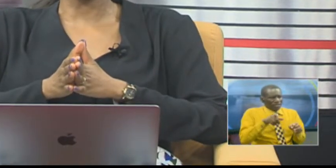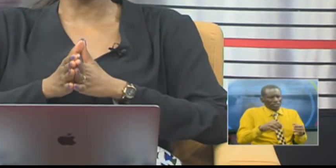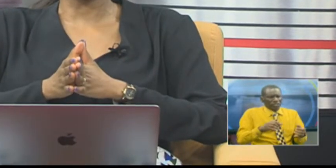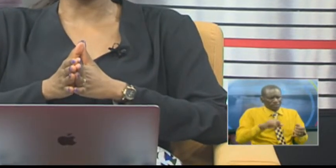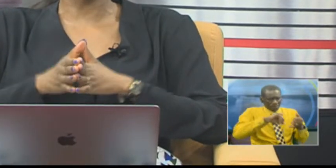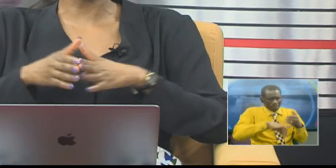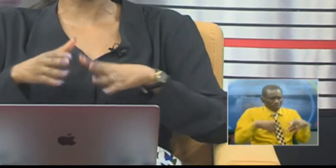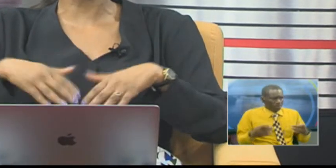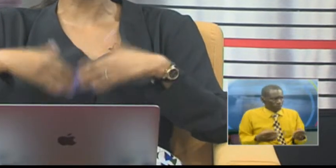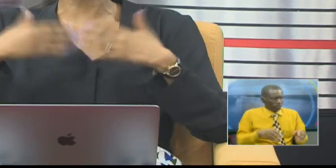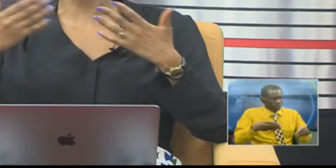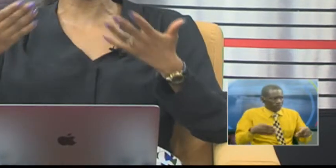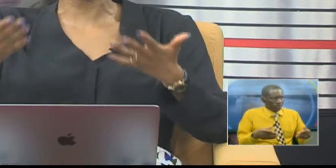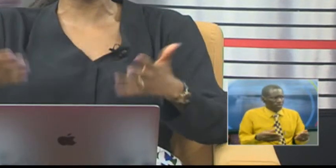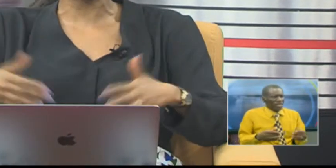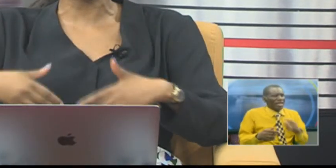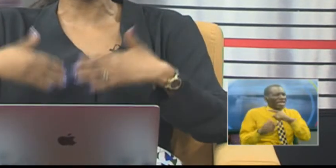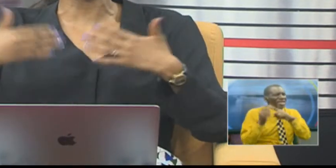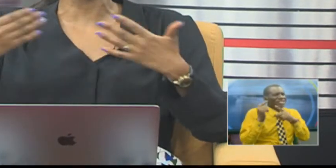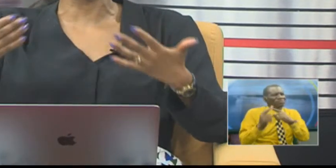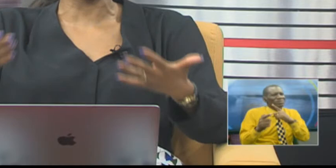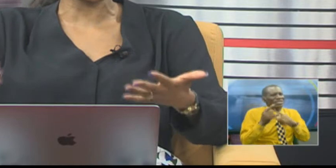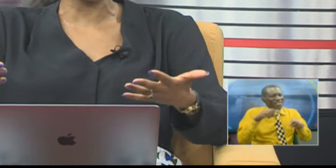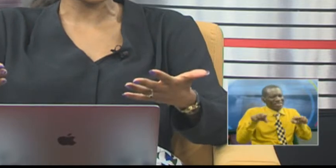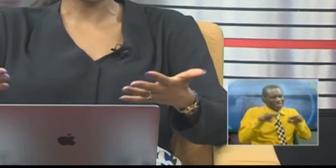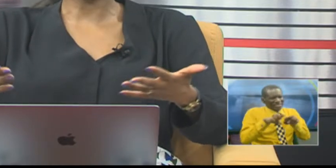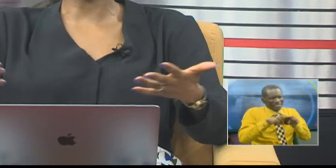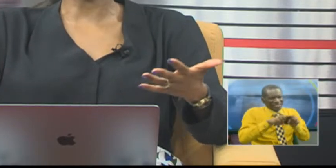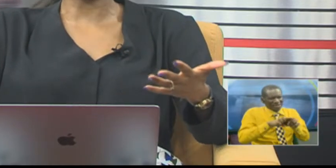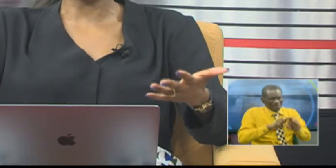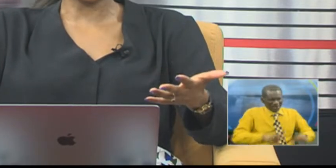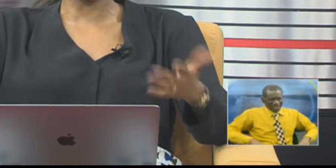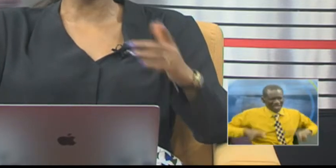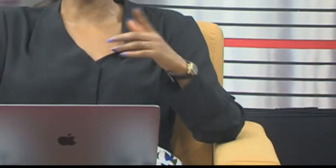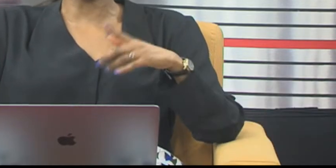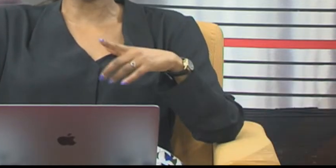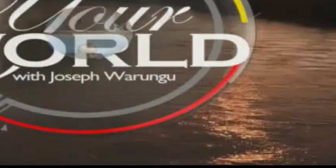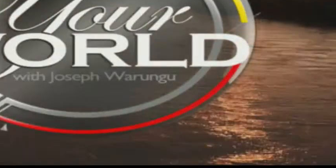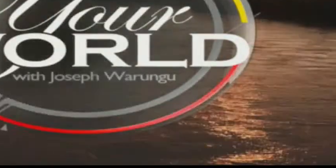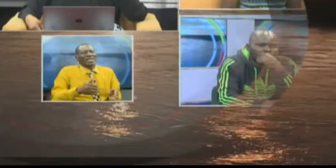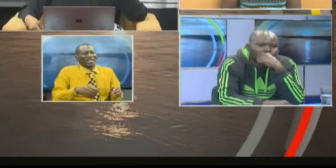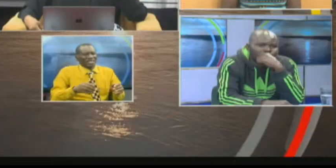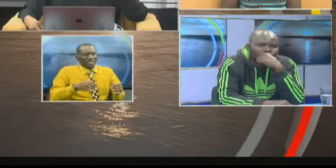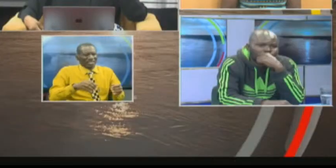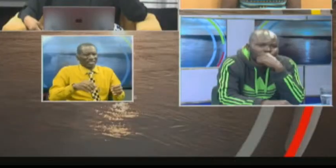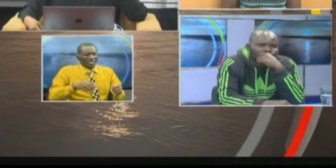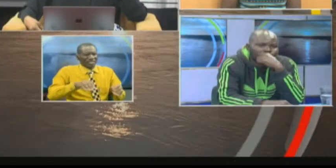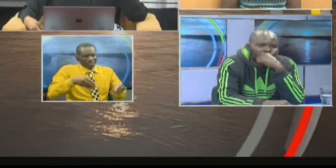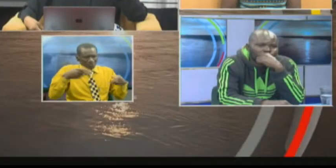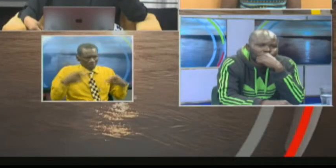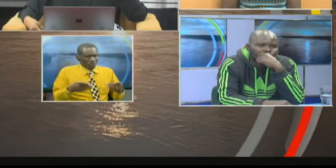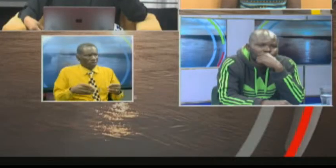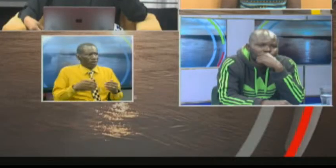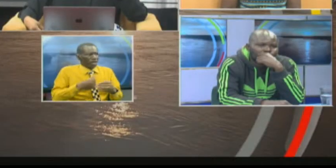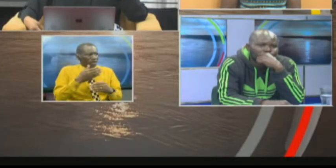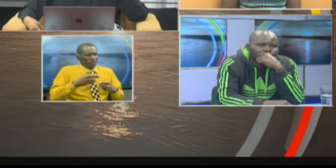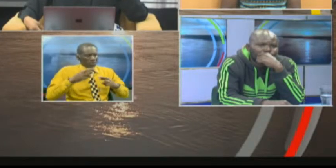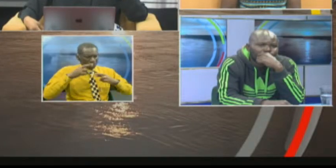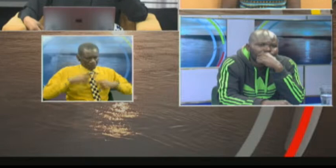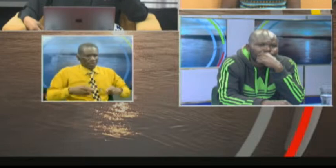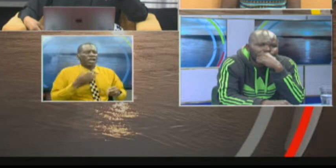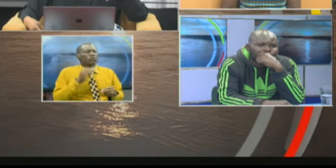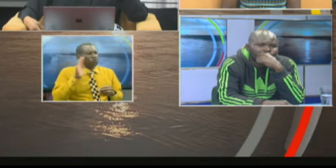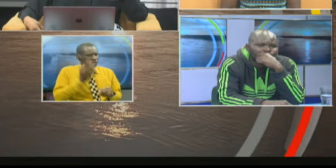talking to today go through the phases and the cycles of life like any other couple. When we come back from this short break, I'd like to hear from them.